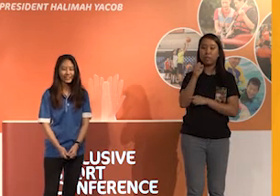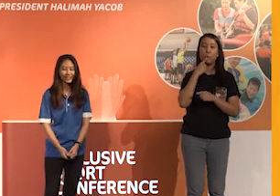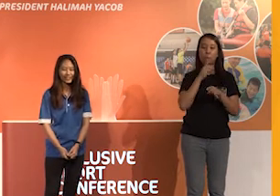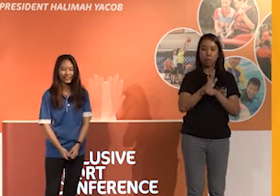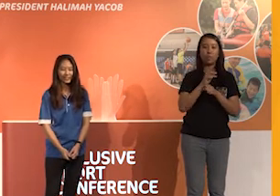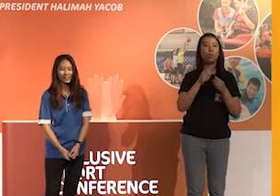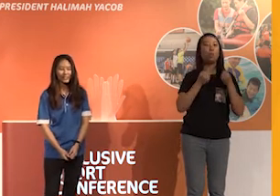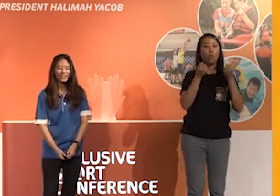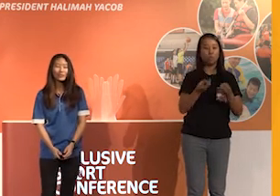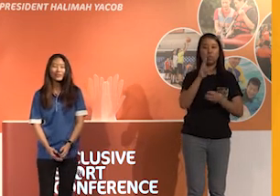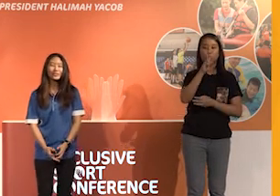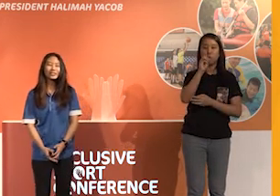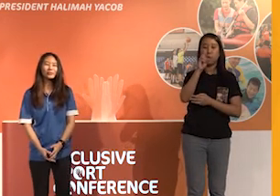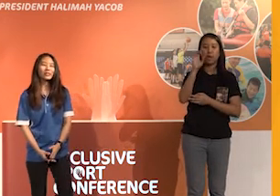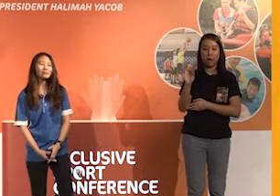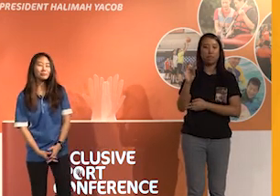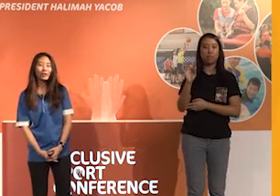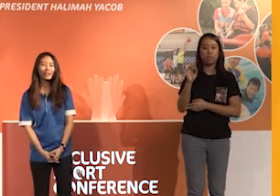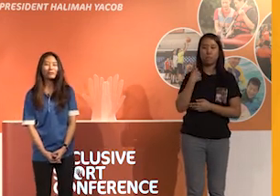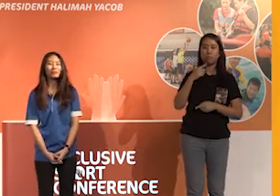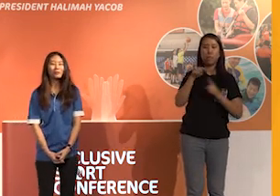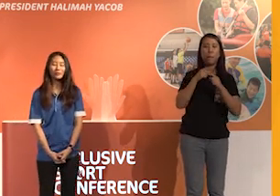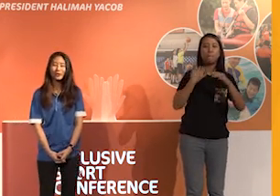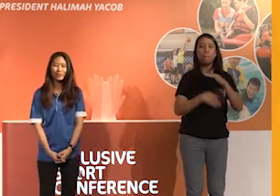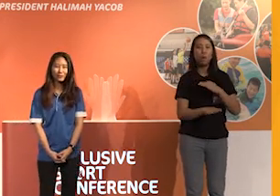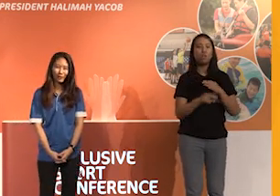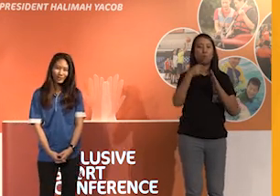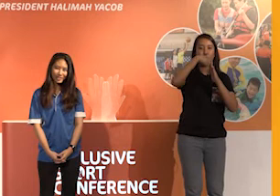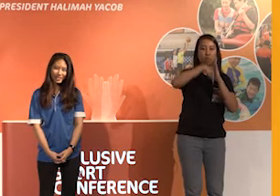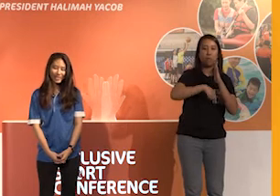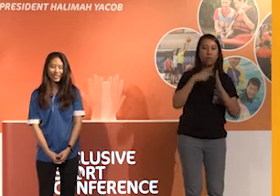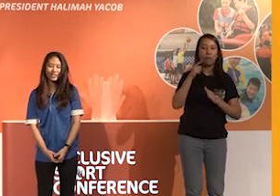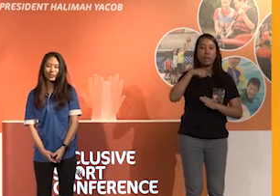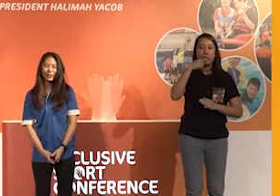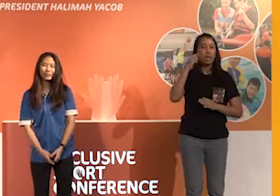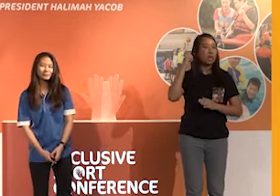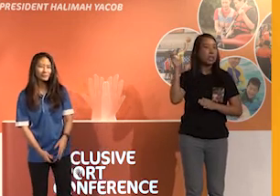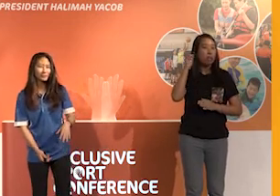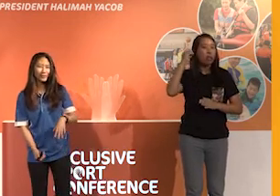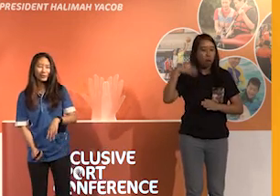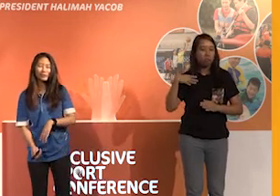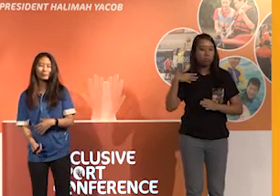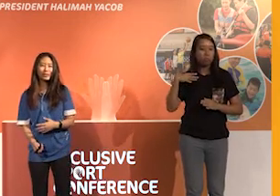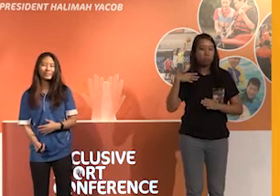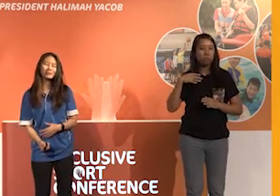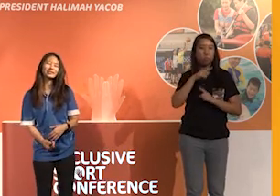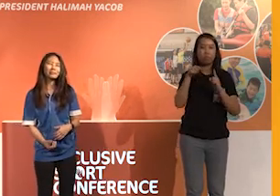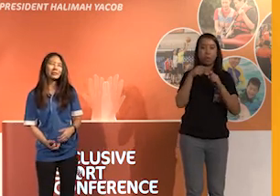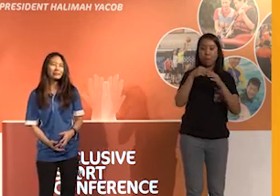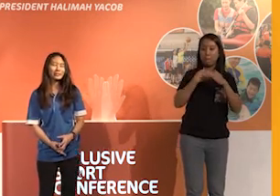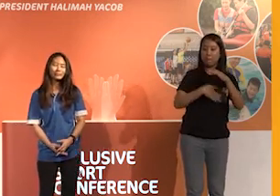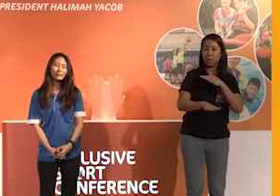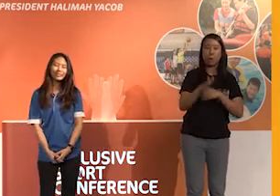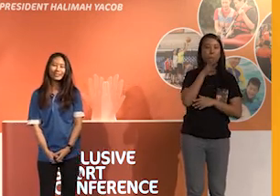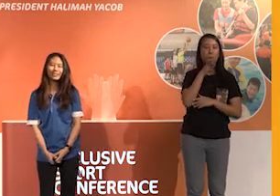2019. So when I was born with profound hearing loss. So when I was born, my